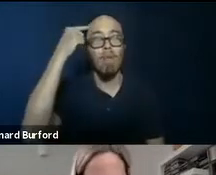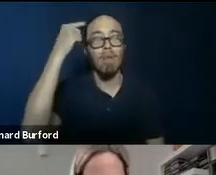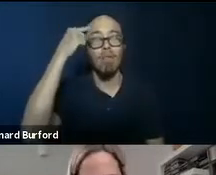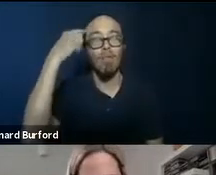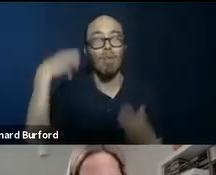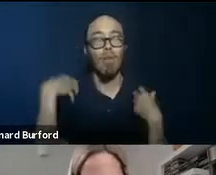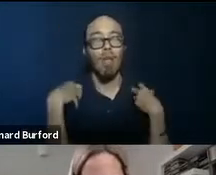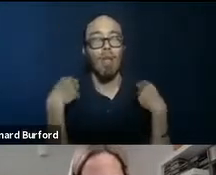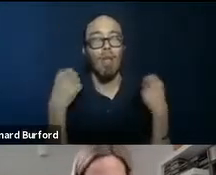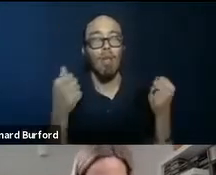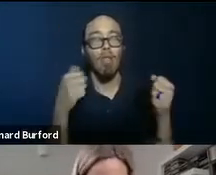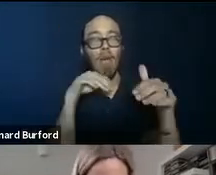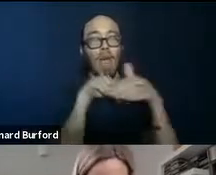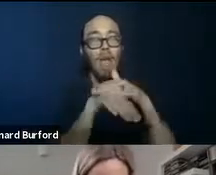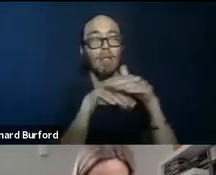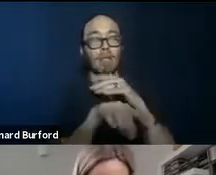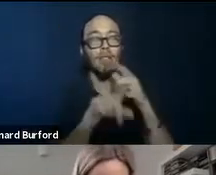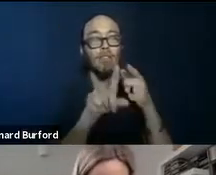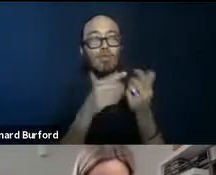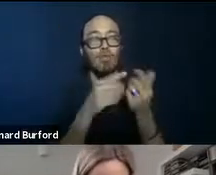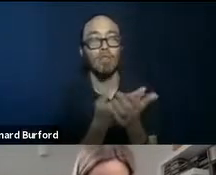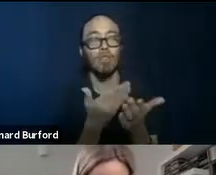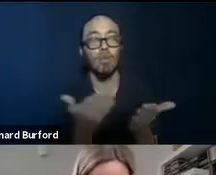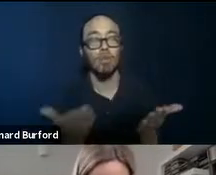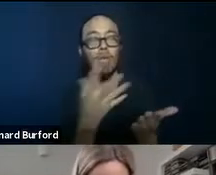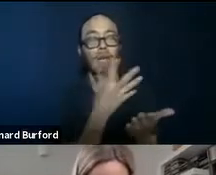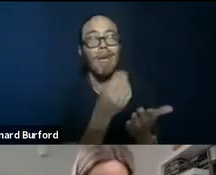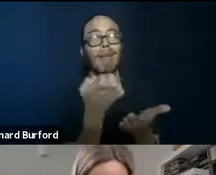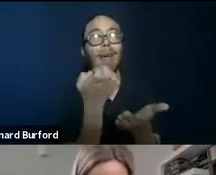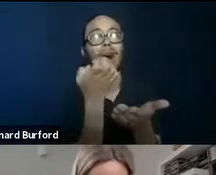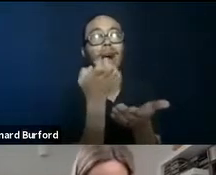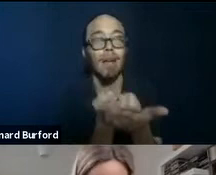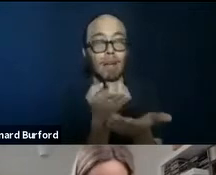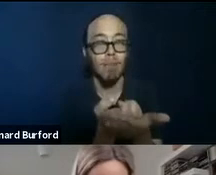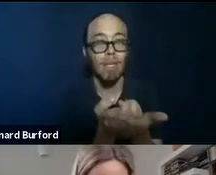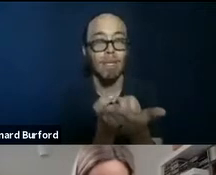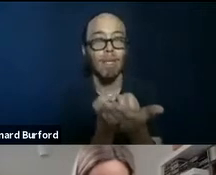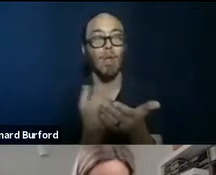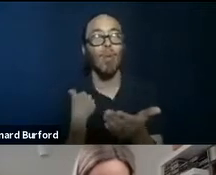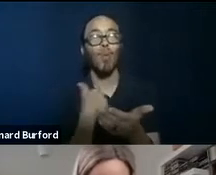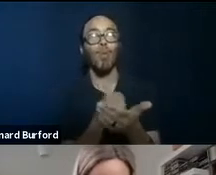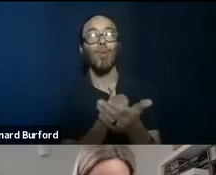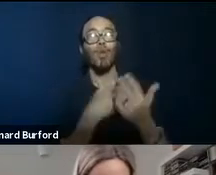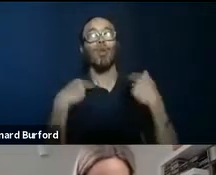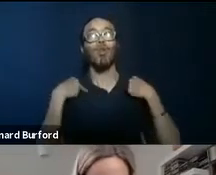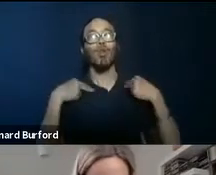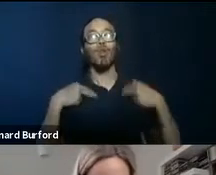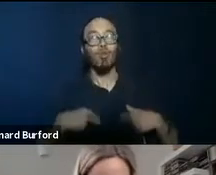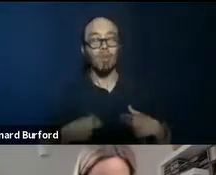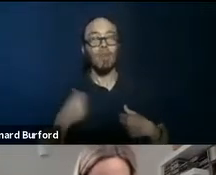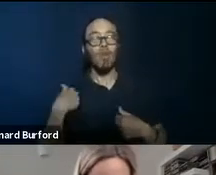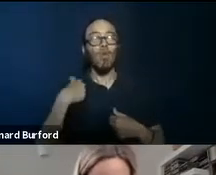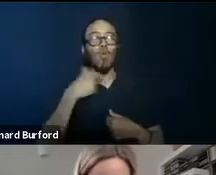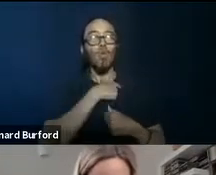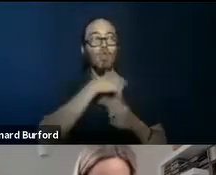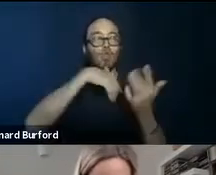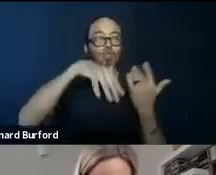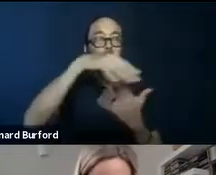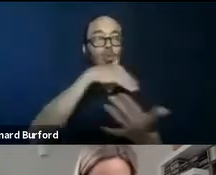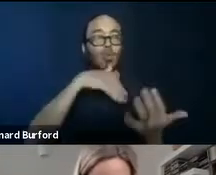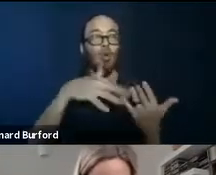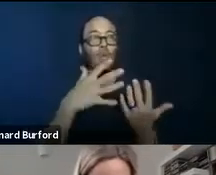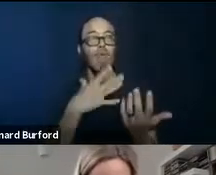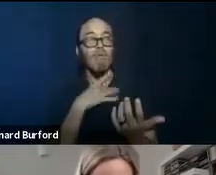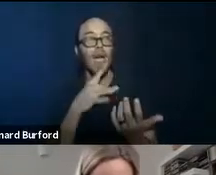to resources, and our economy. We're human and we are social, and we like to be together,